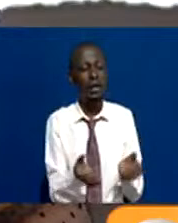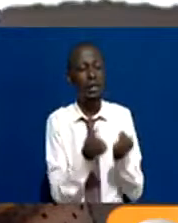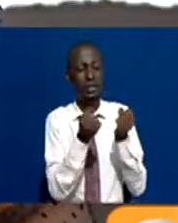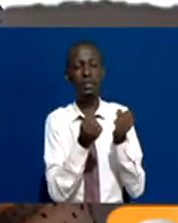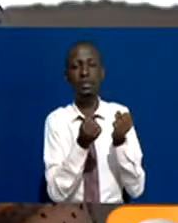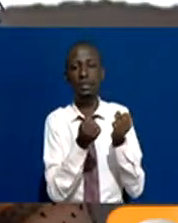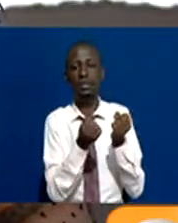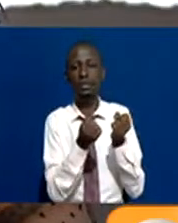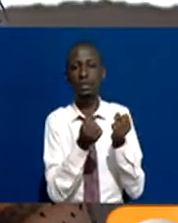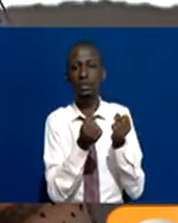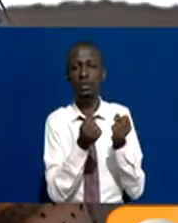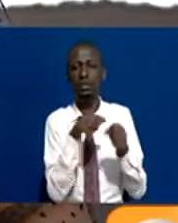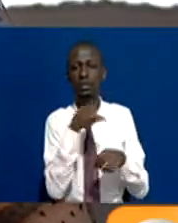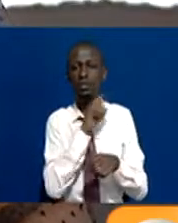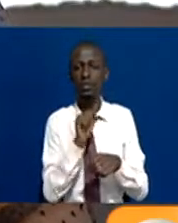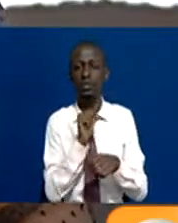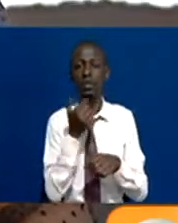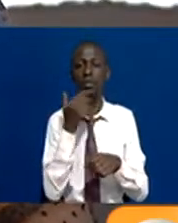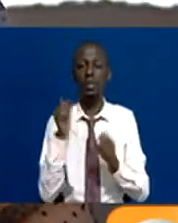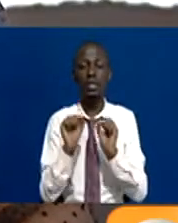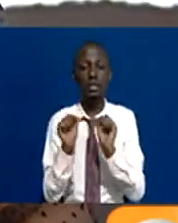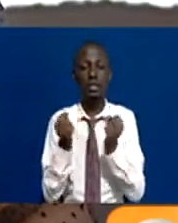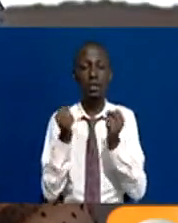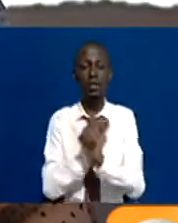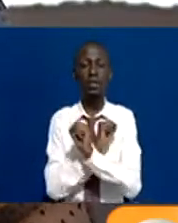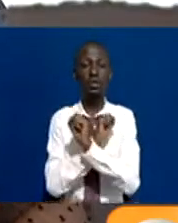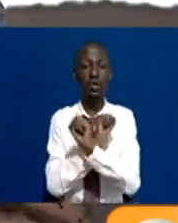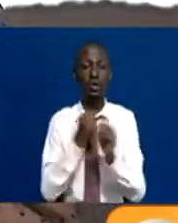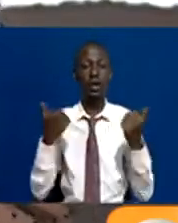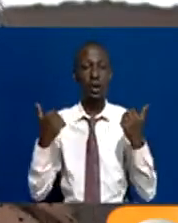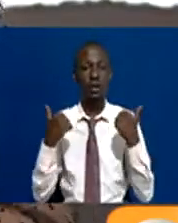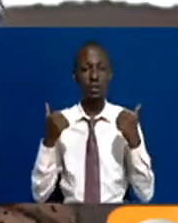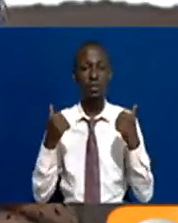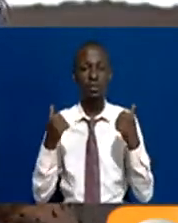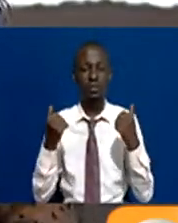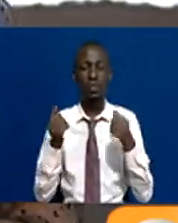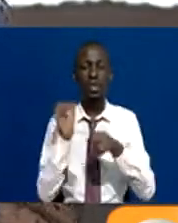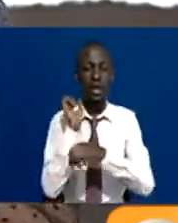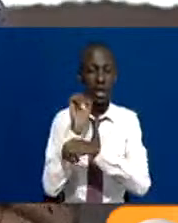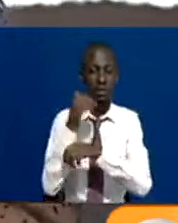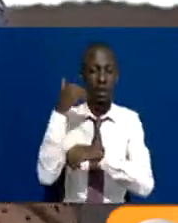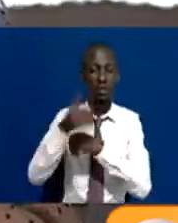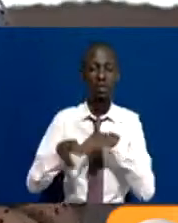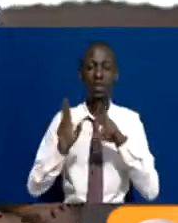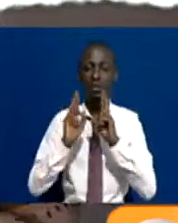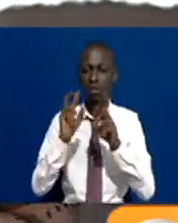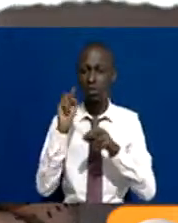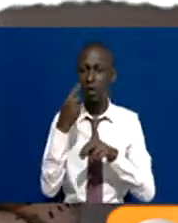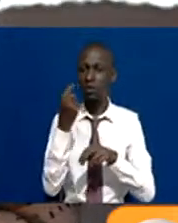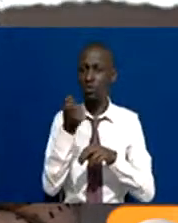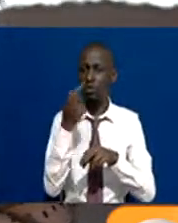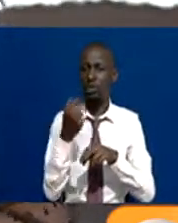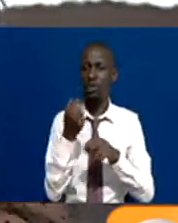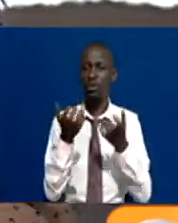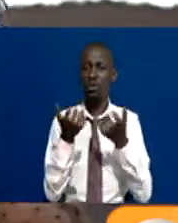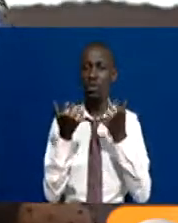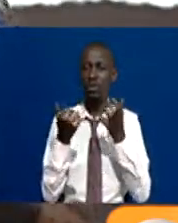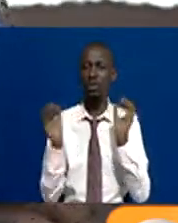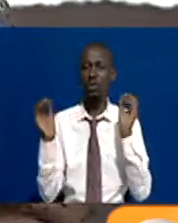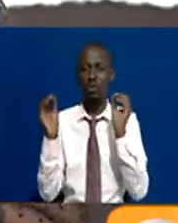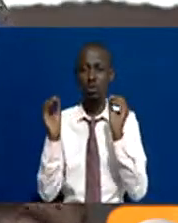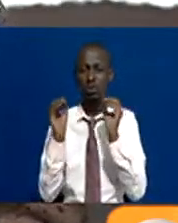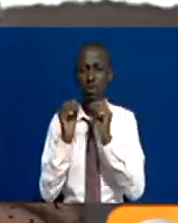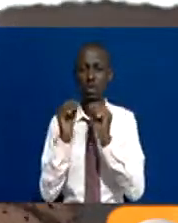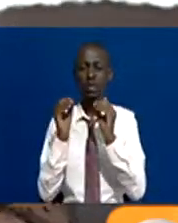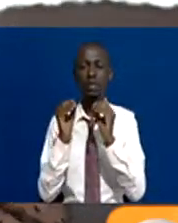it's important to have a safety net. So many times I advise after the first medical report, you need to sit with a psychologist and kind of